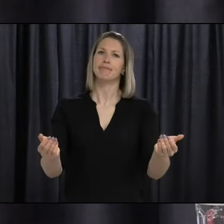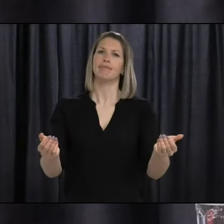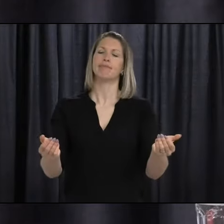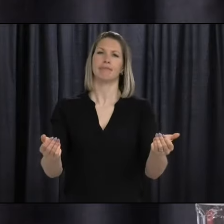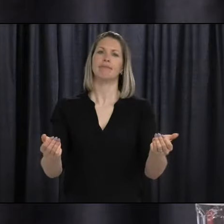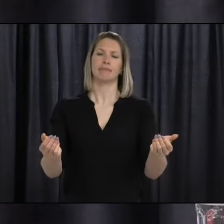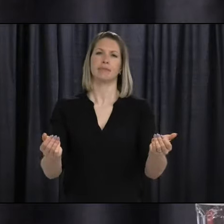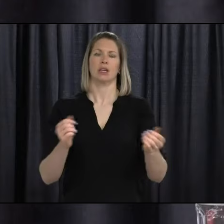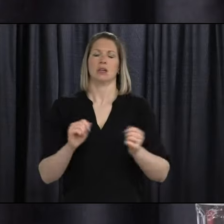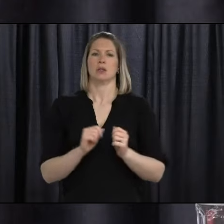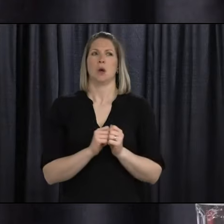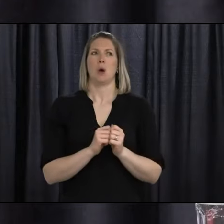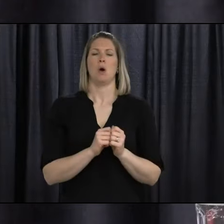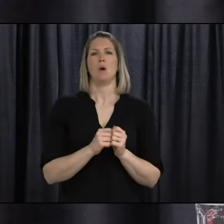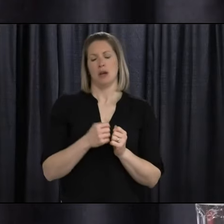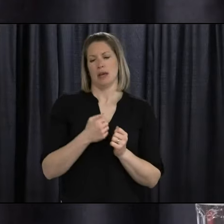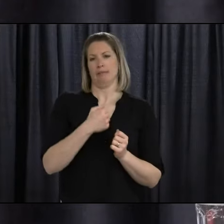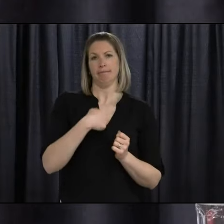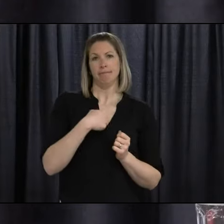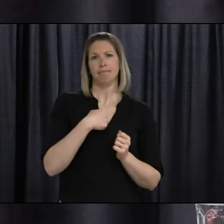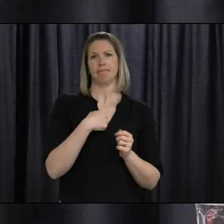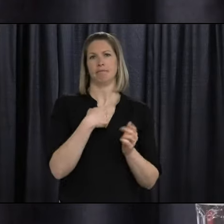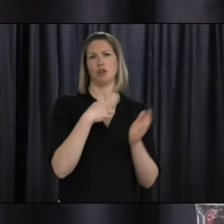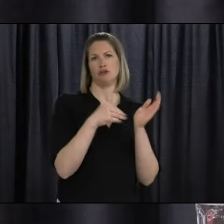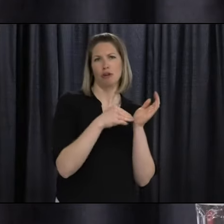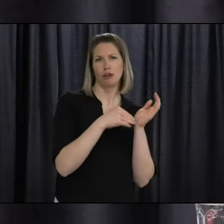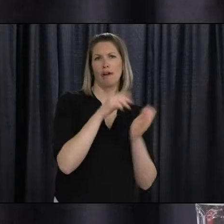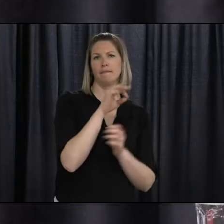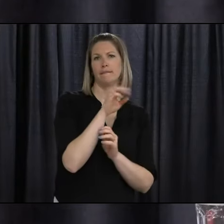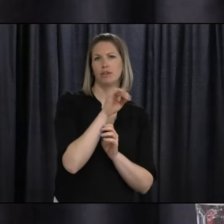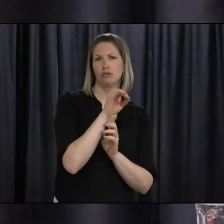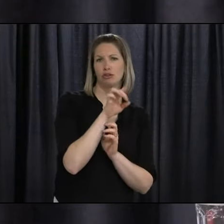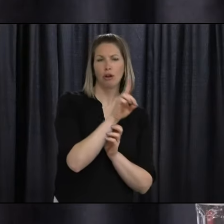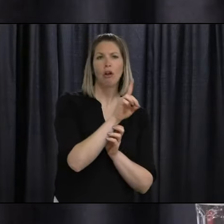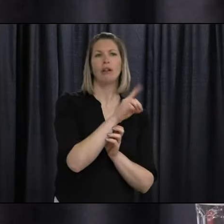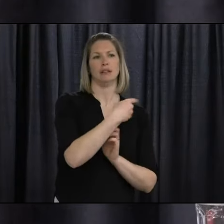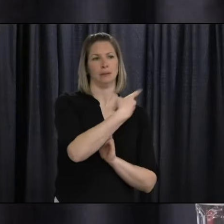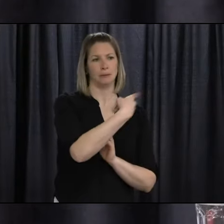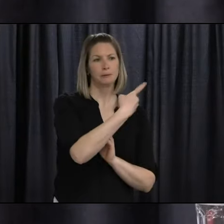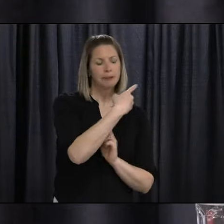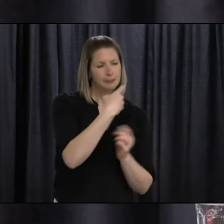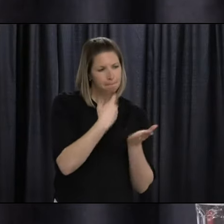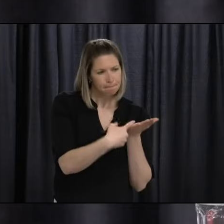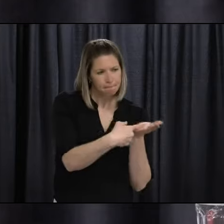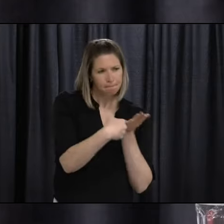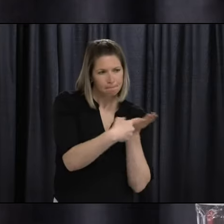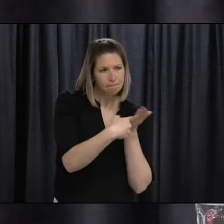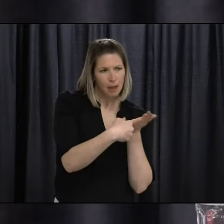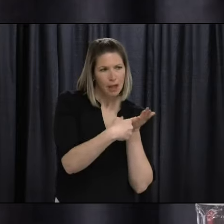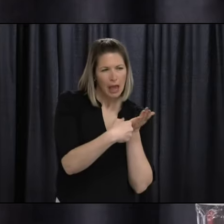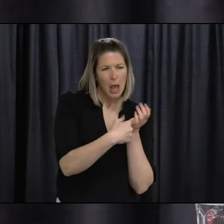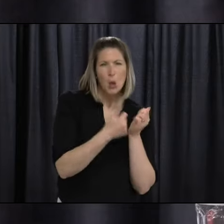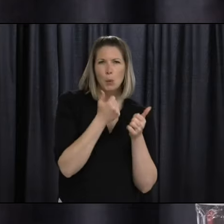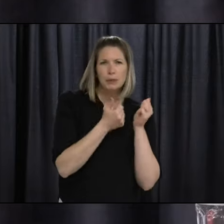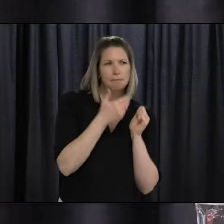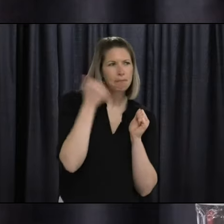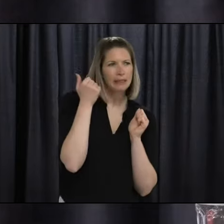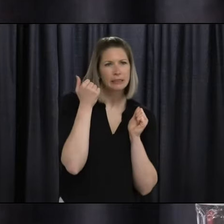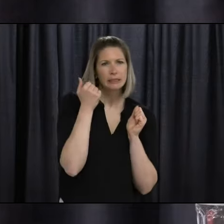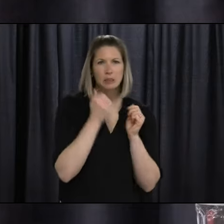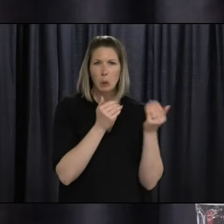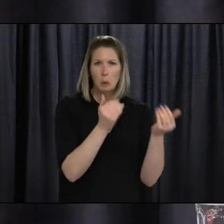on inpatient beds in the first instance, and also be done in a way that would minimize a